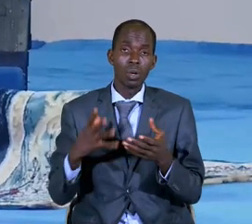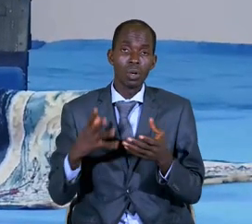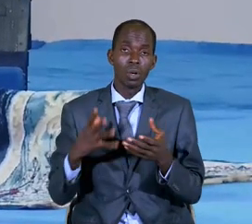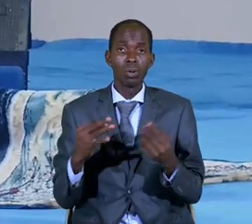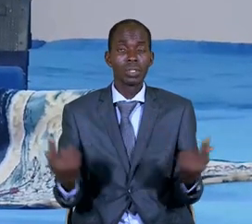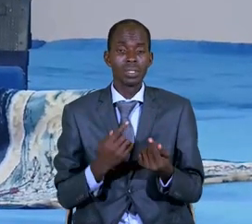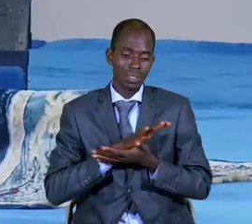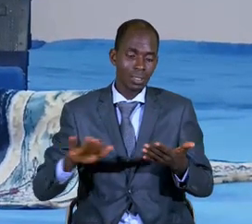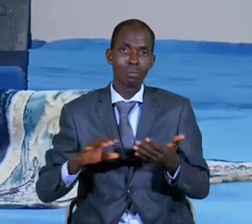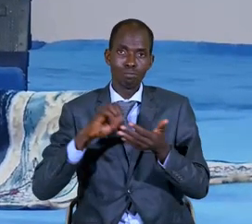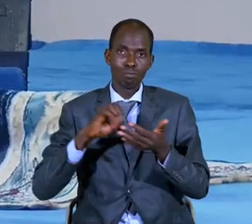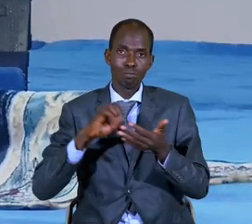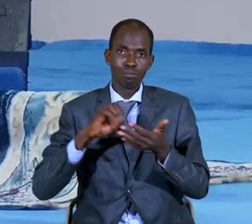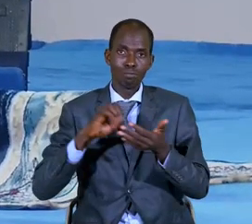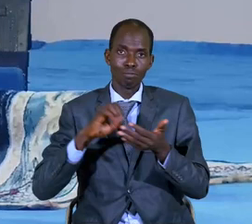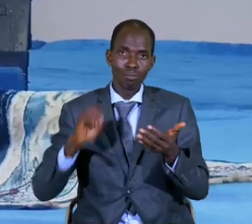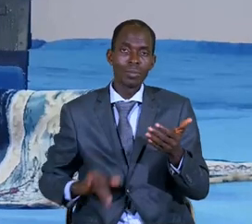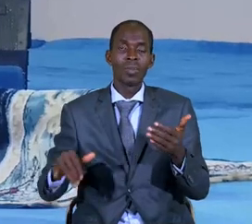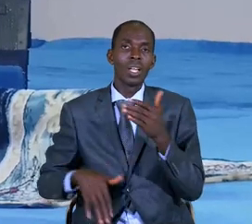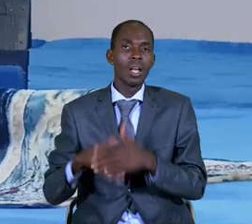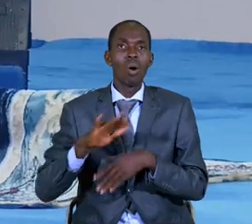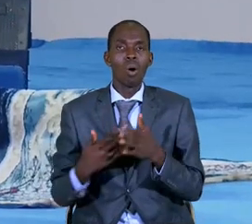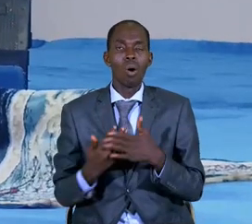cleansing, blotting out all my iniquity,